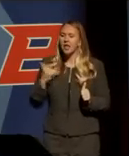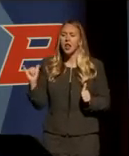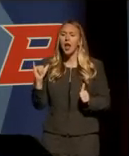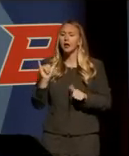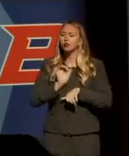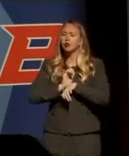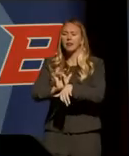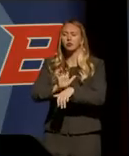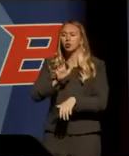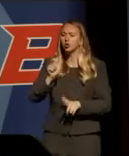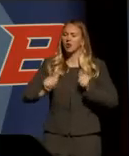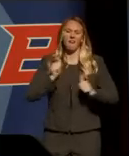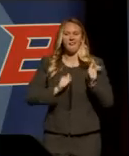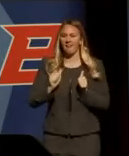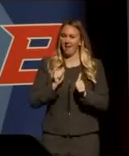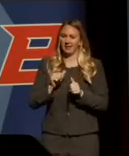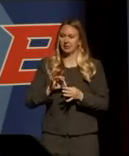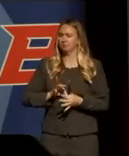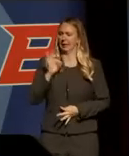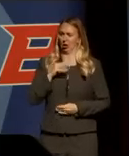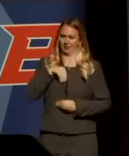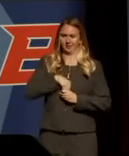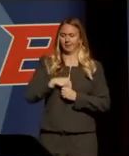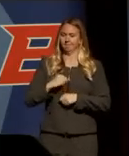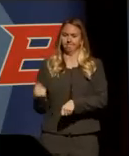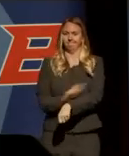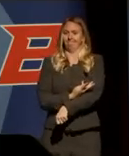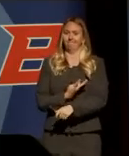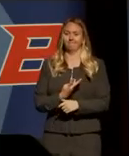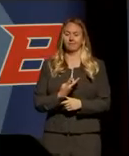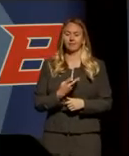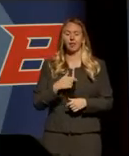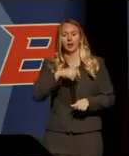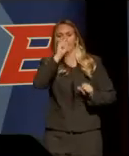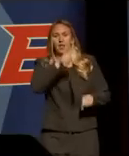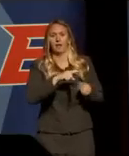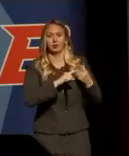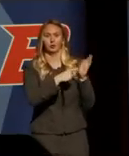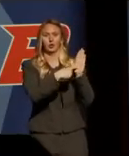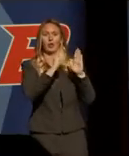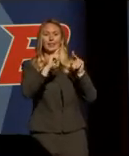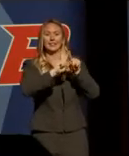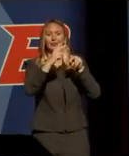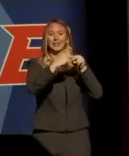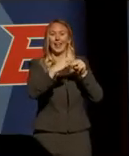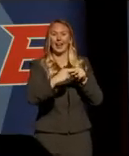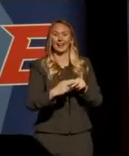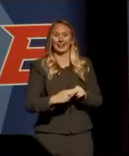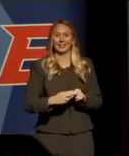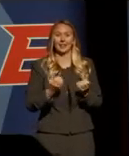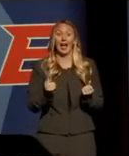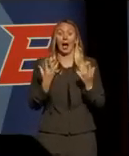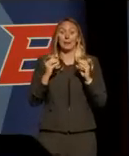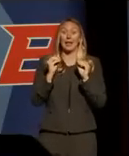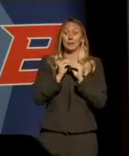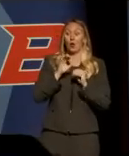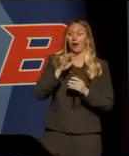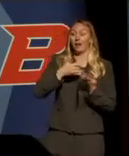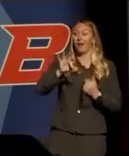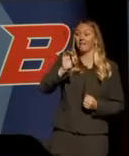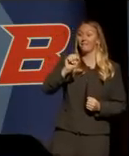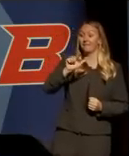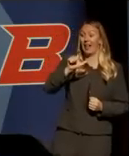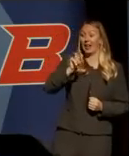fundamental part of Boise State. And I loved toting around those slides that showed how many more fellows we got than Harvard did.